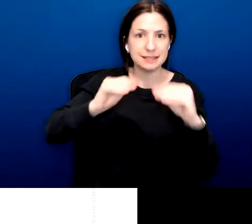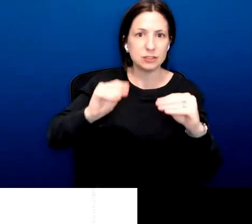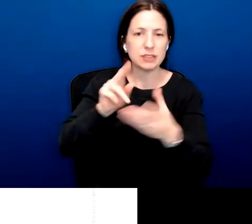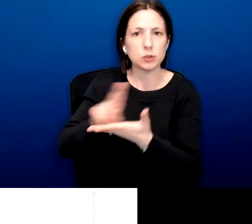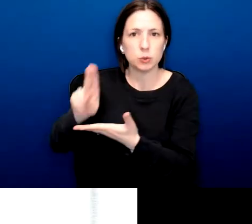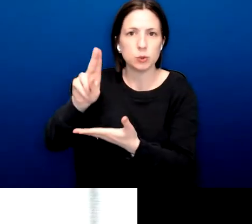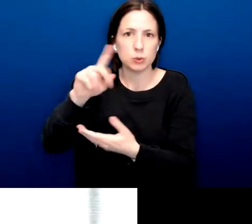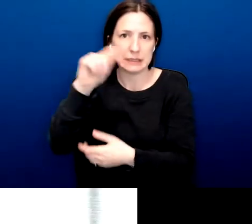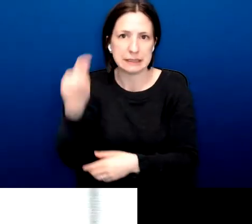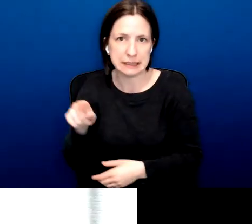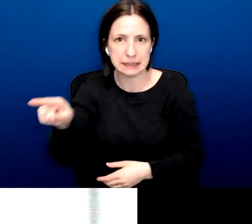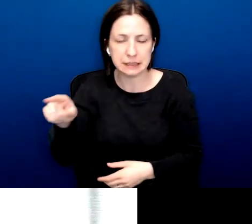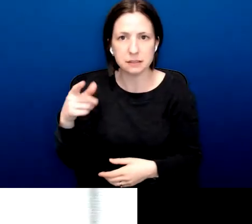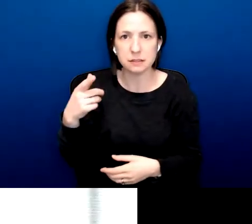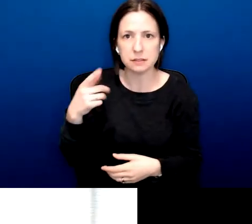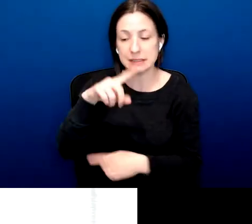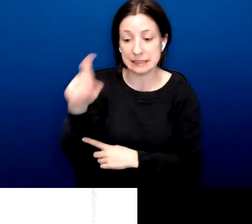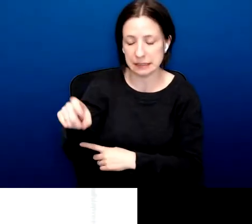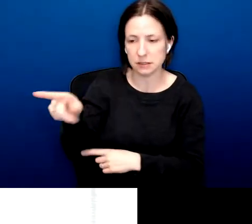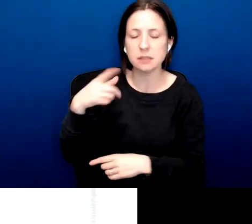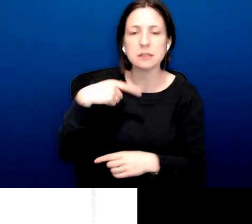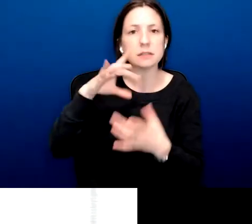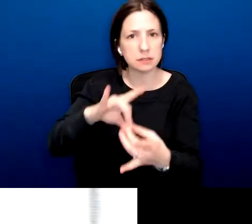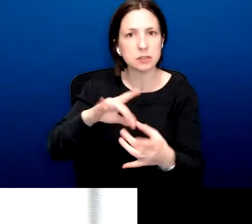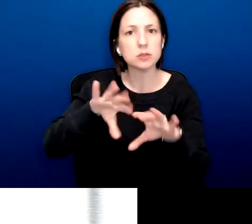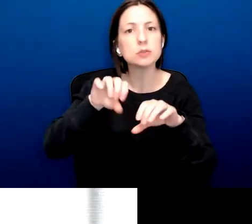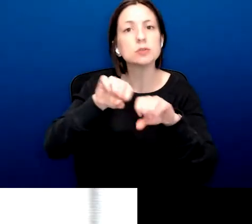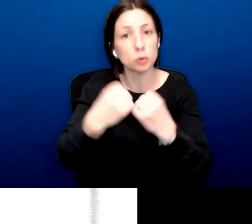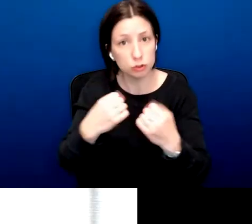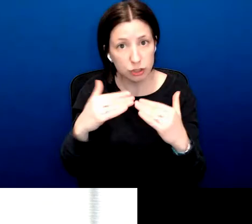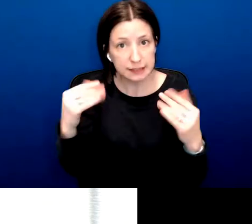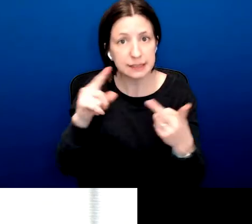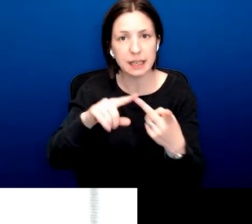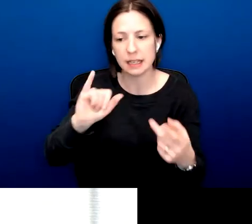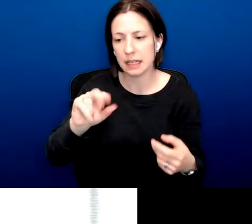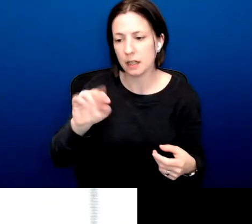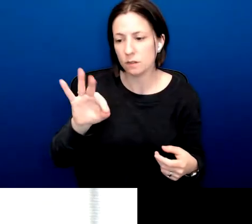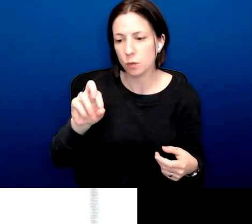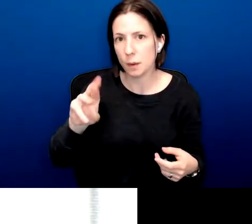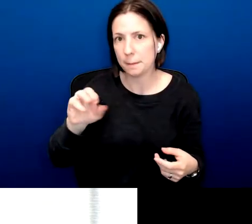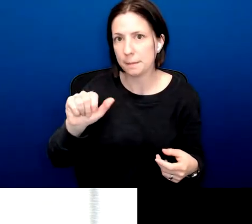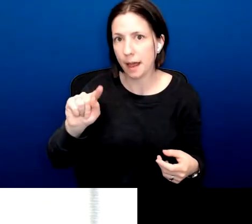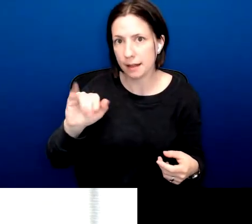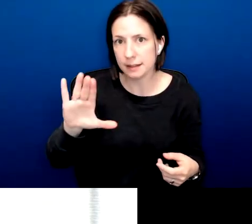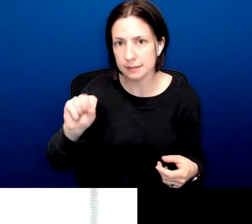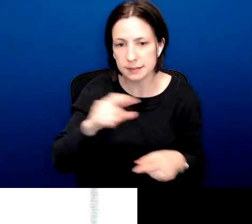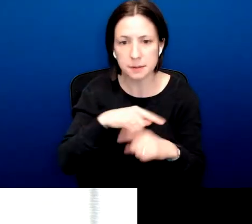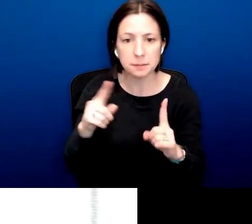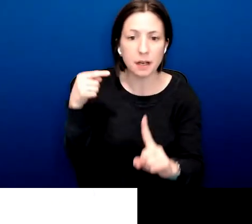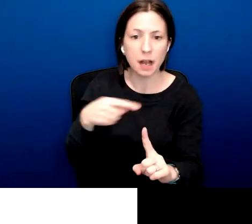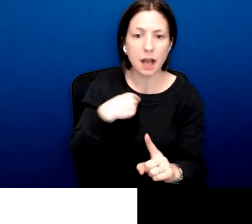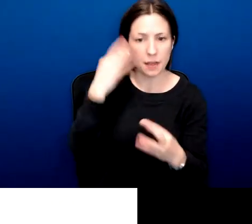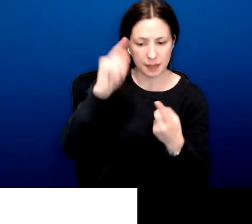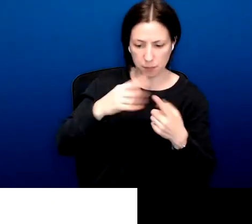around social justice and informatics. But to continue a little bit more specifically in regards to this research, I really do think about my